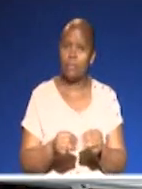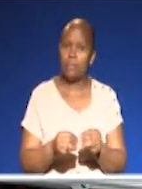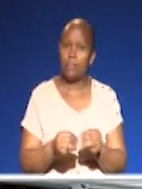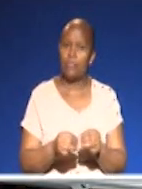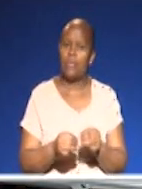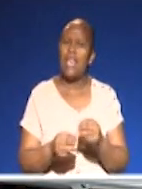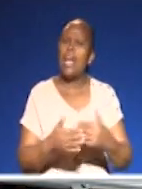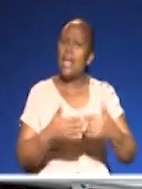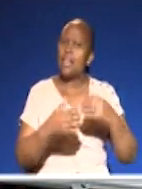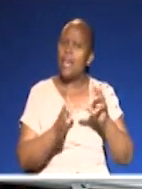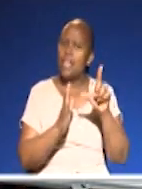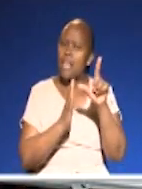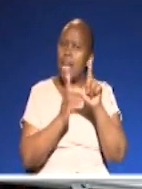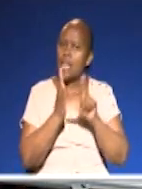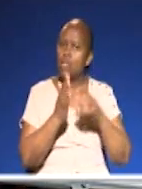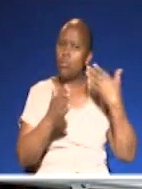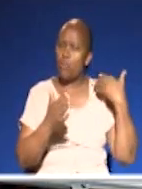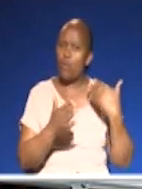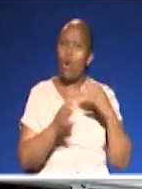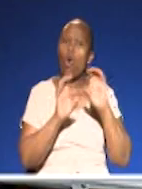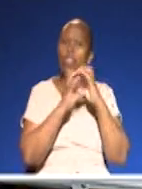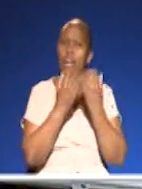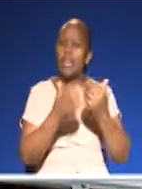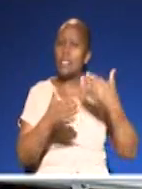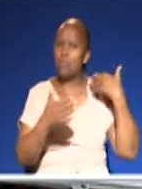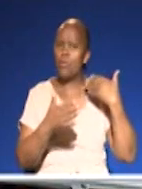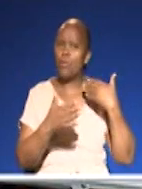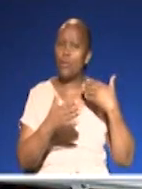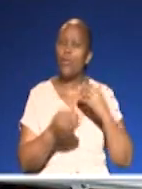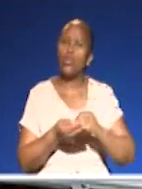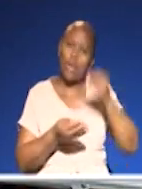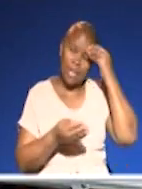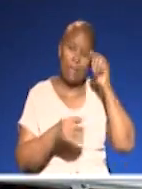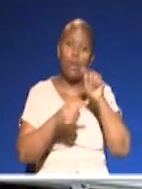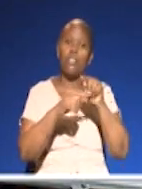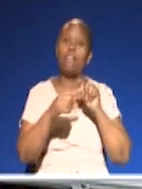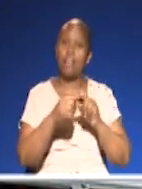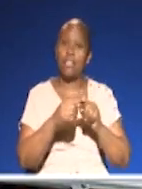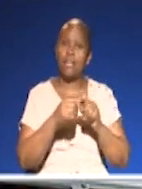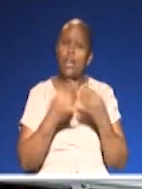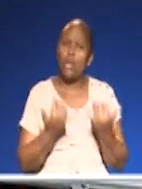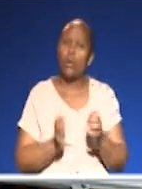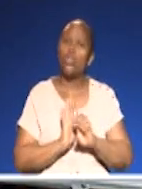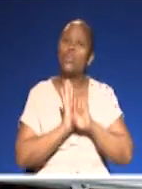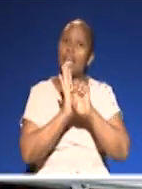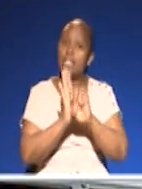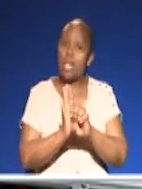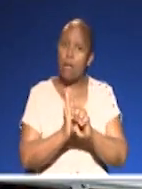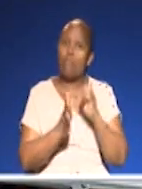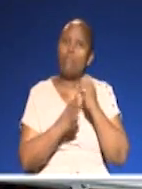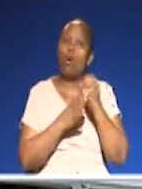In your previous classes, you learned about the divisor. And I'm going to give an example